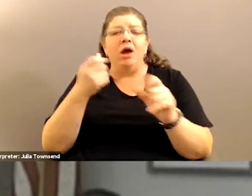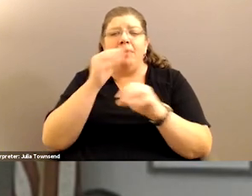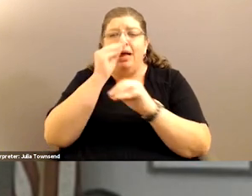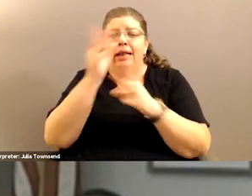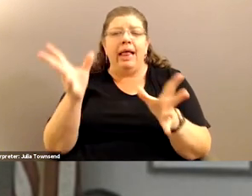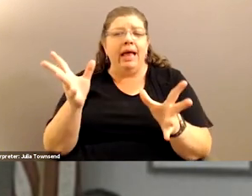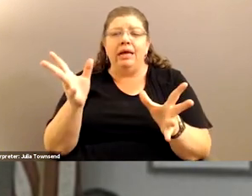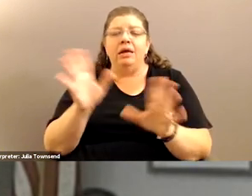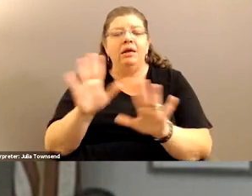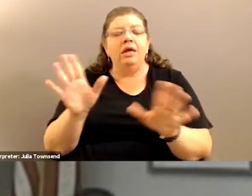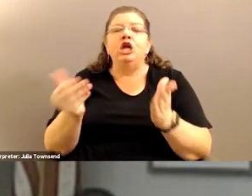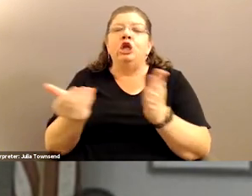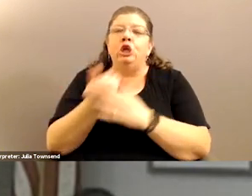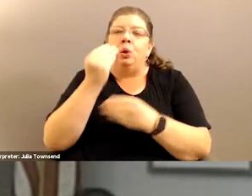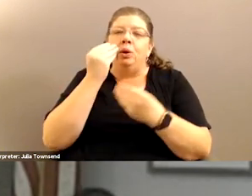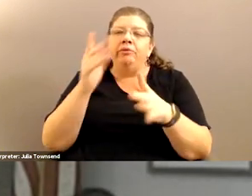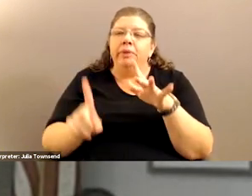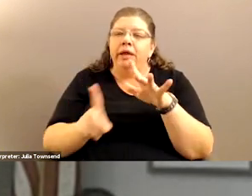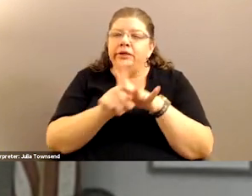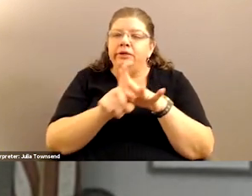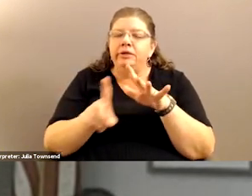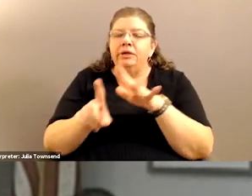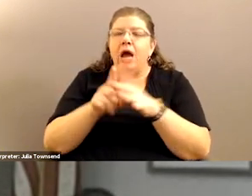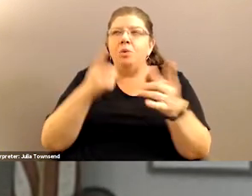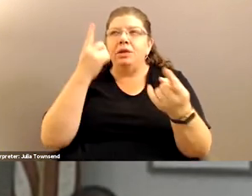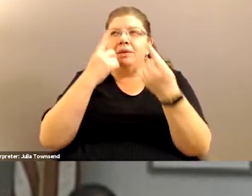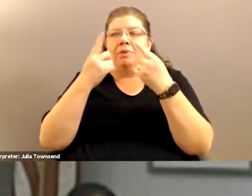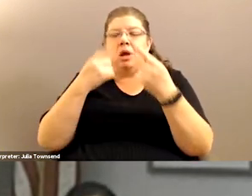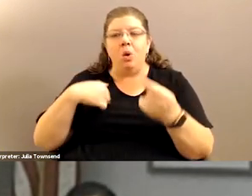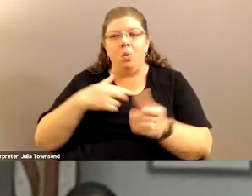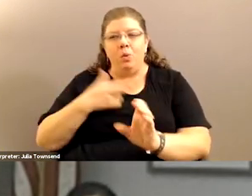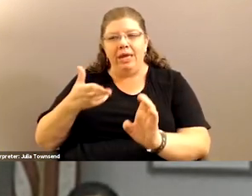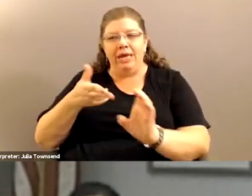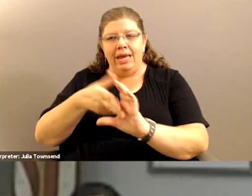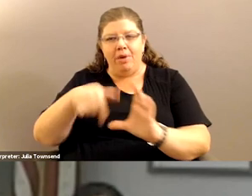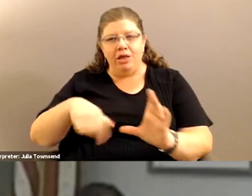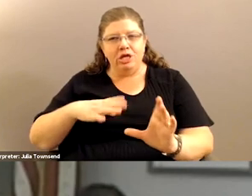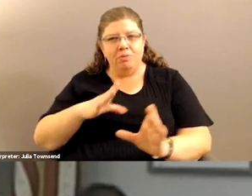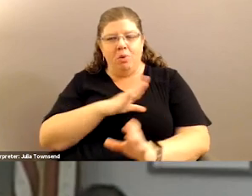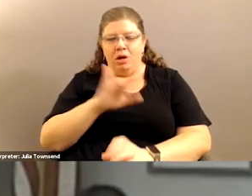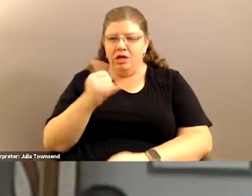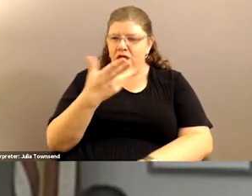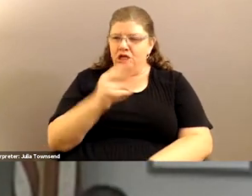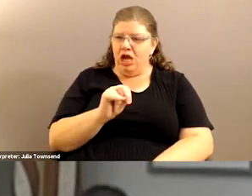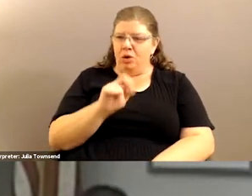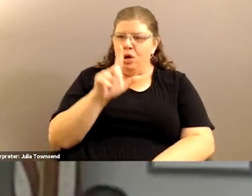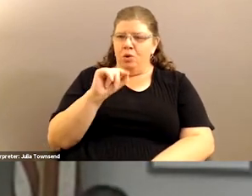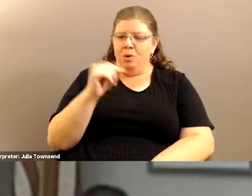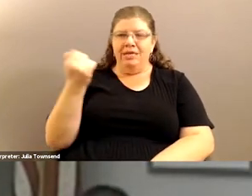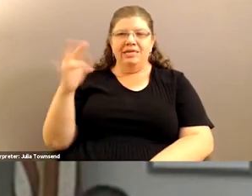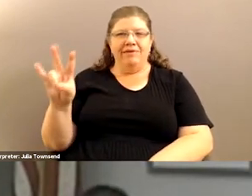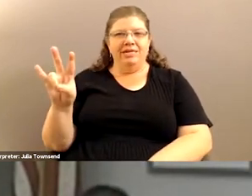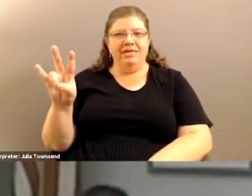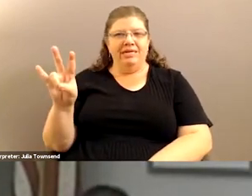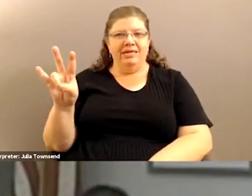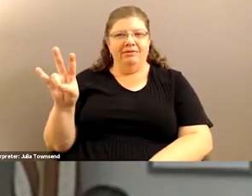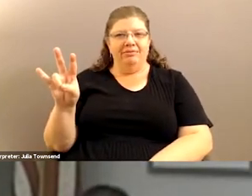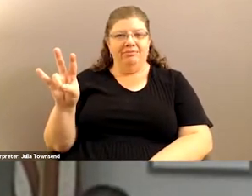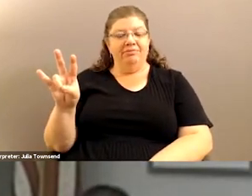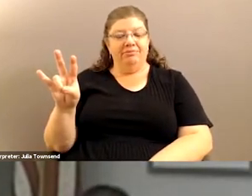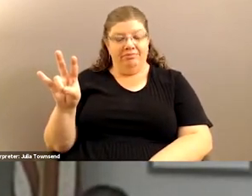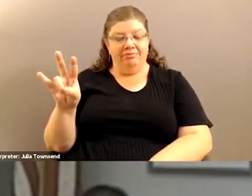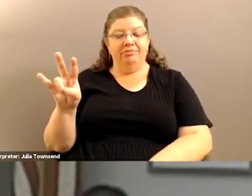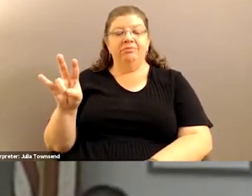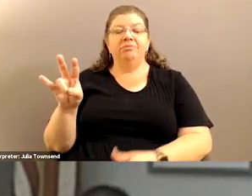information that's coming along i was just thinking about this and we came on this board january 2017 the first one